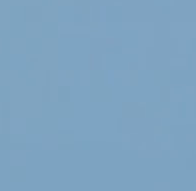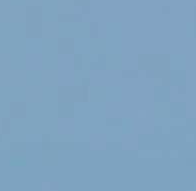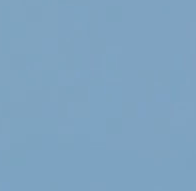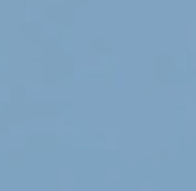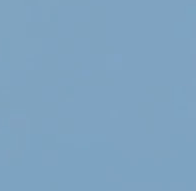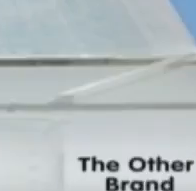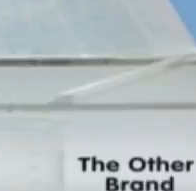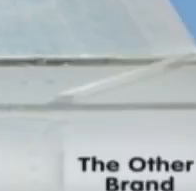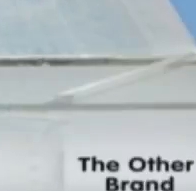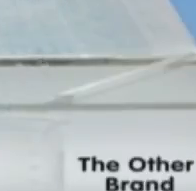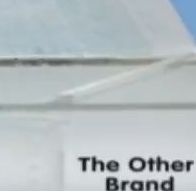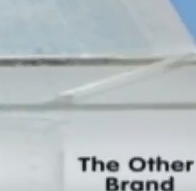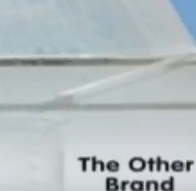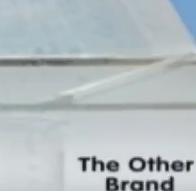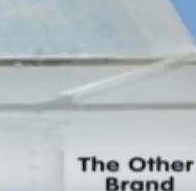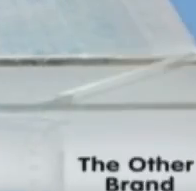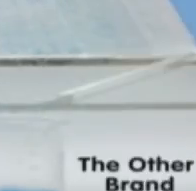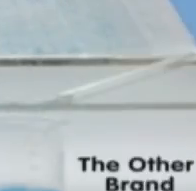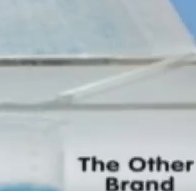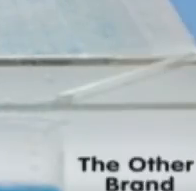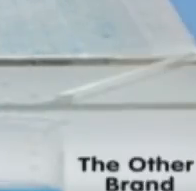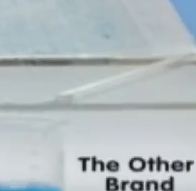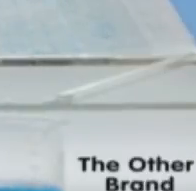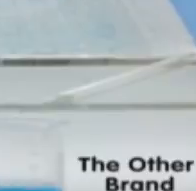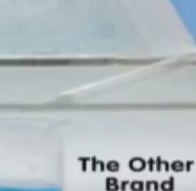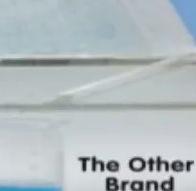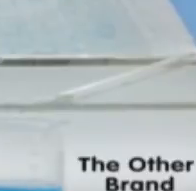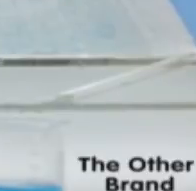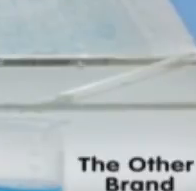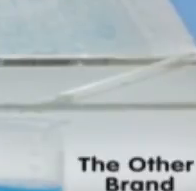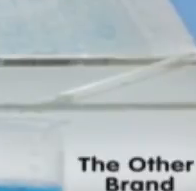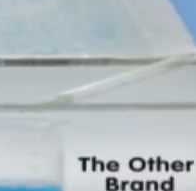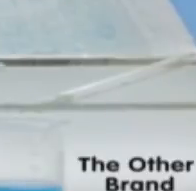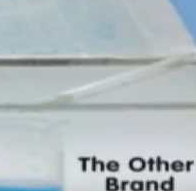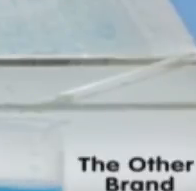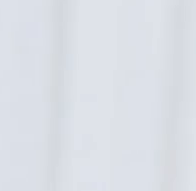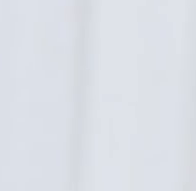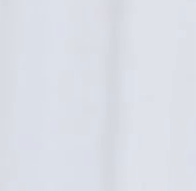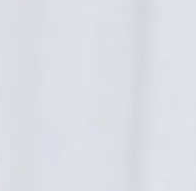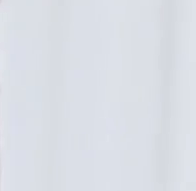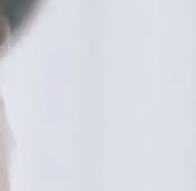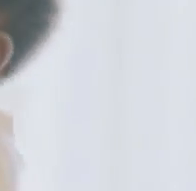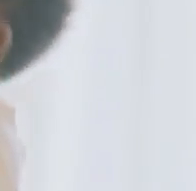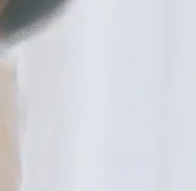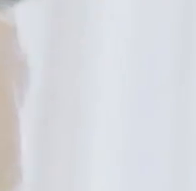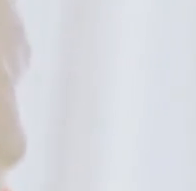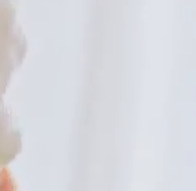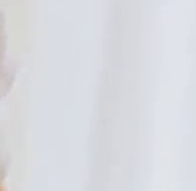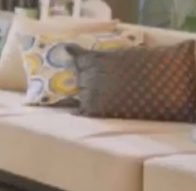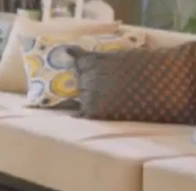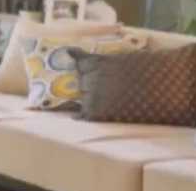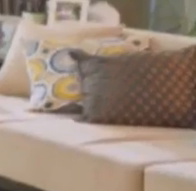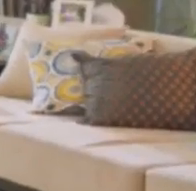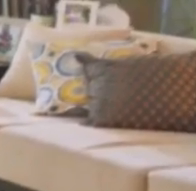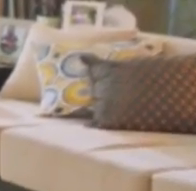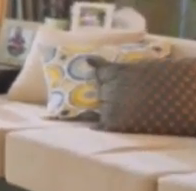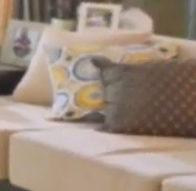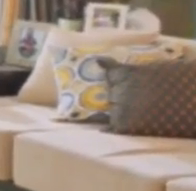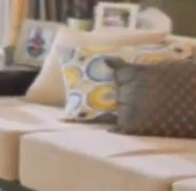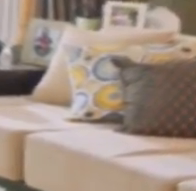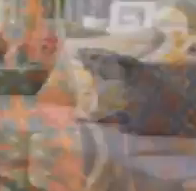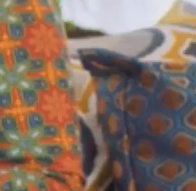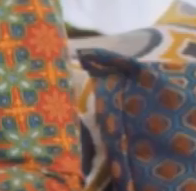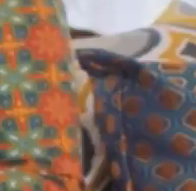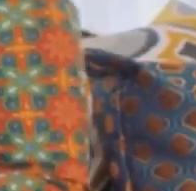ultra-absorbent particles, can keep more liquid than the other diaper brand, so you can use it comfortably all day long. All babies deserve